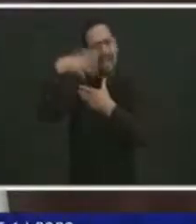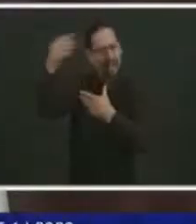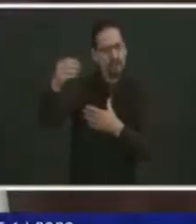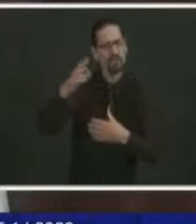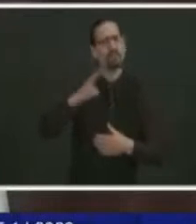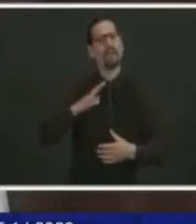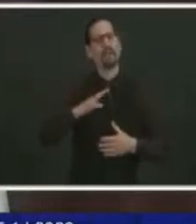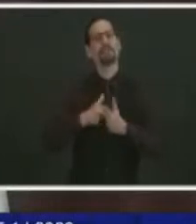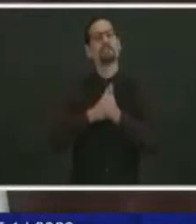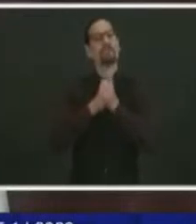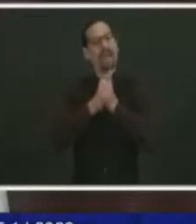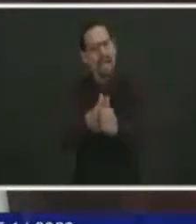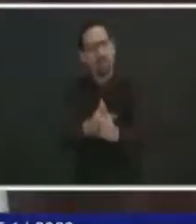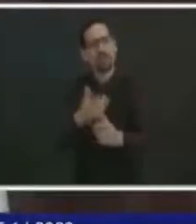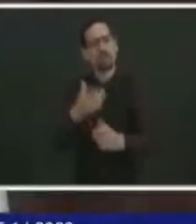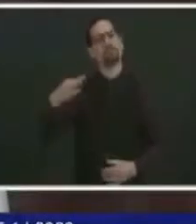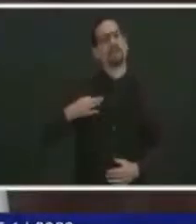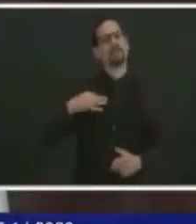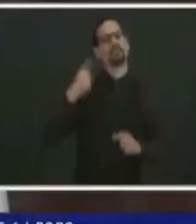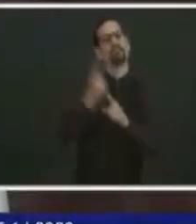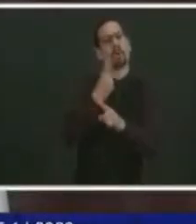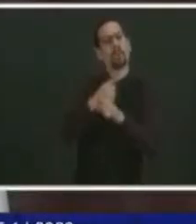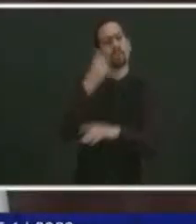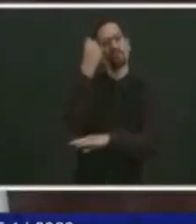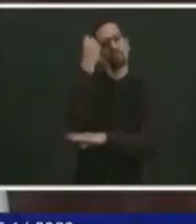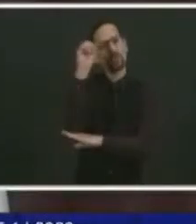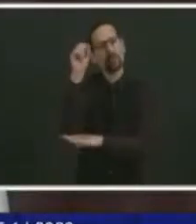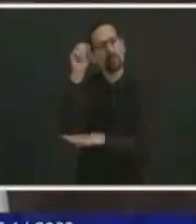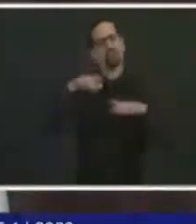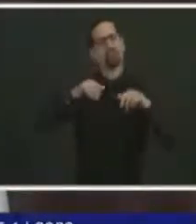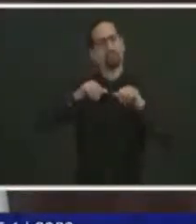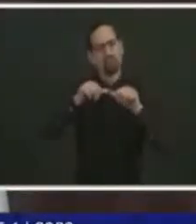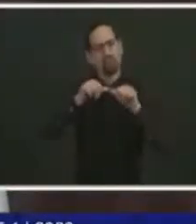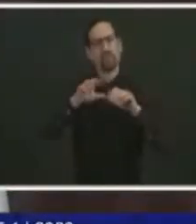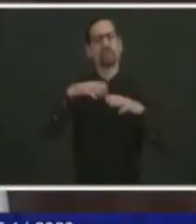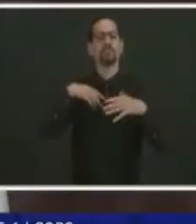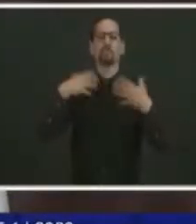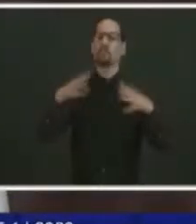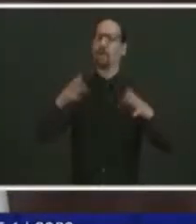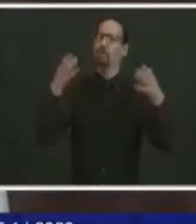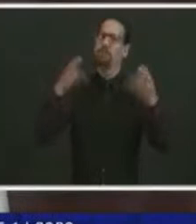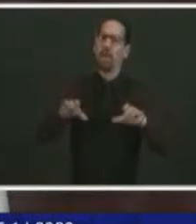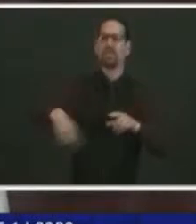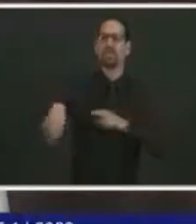voluntary way. And I'm just going to continue to say that. And as I say, I was